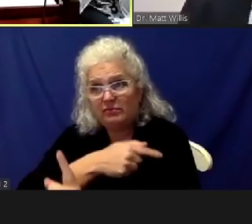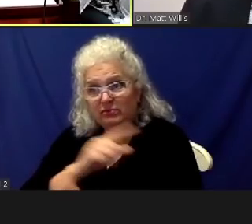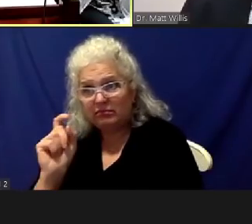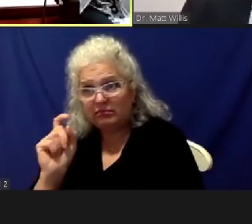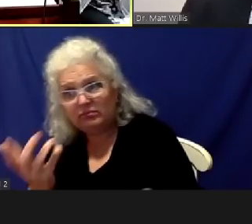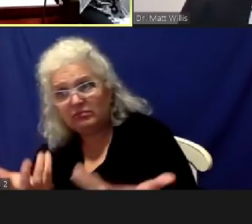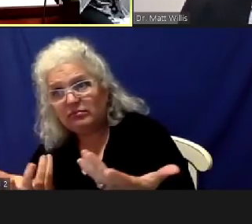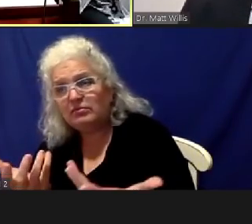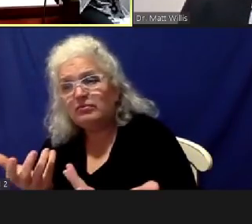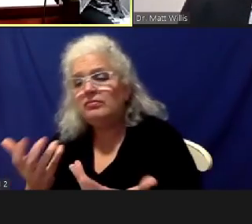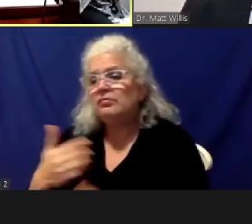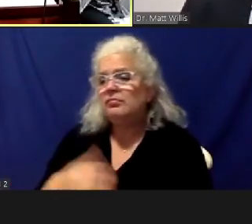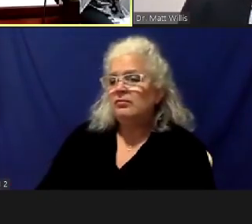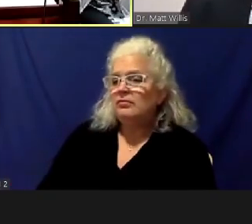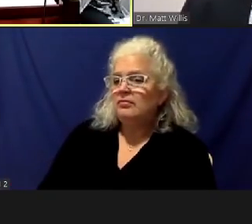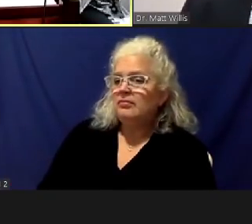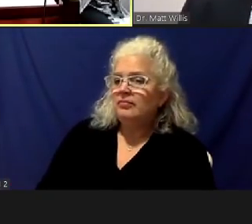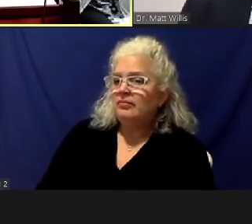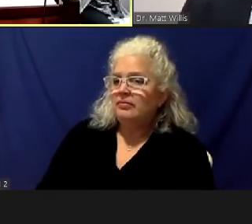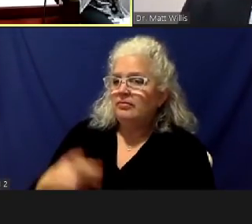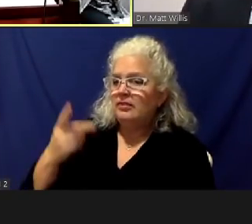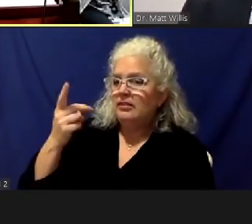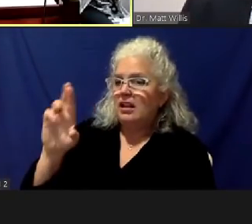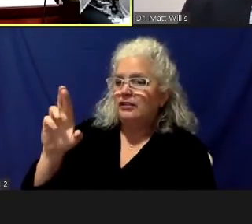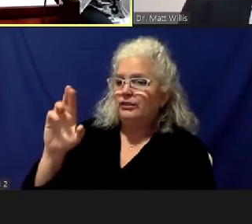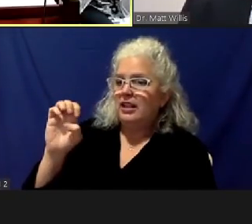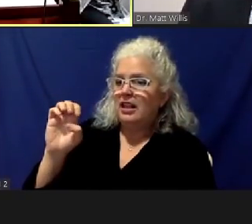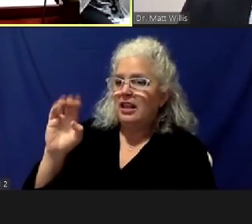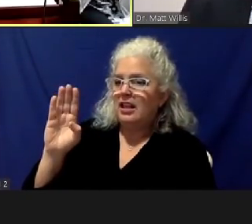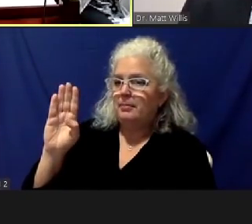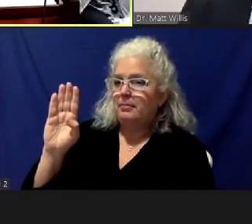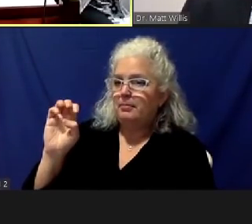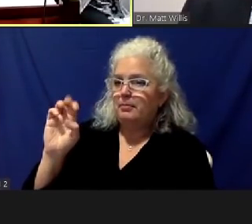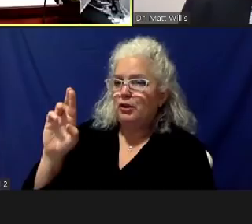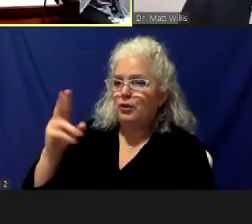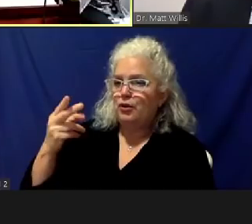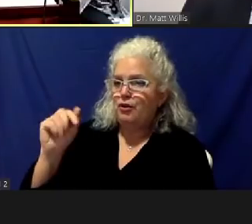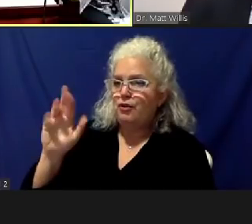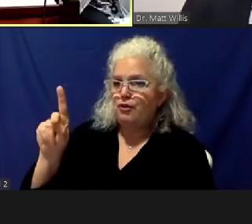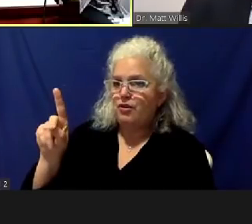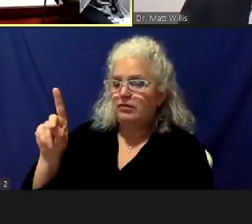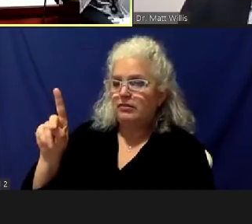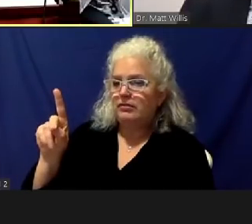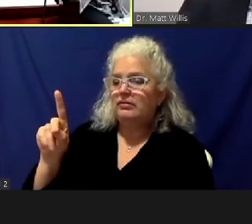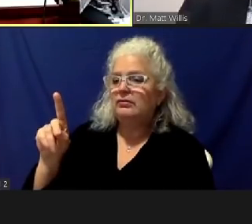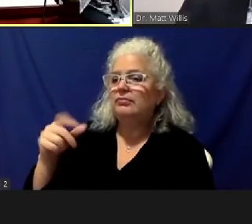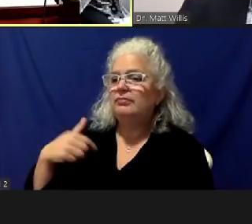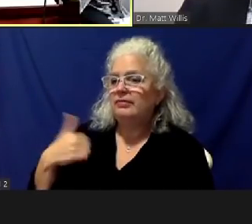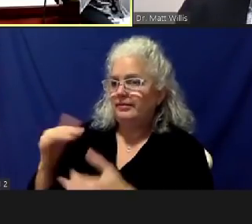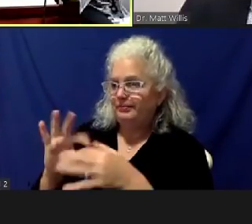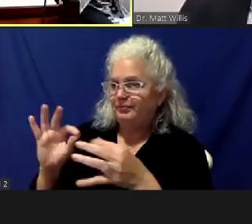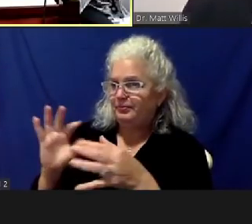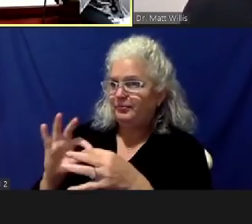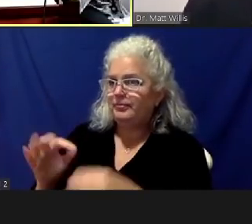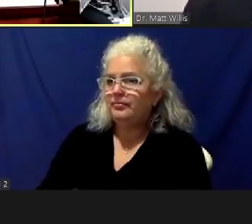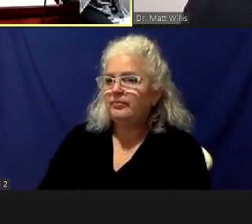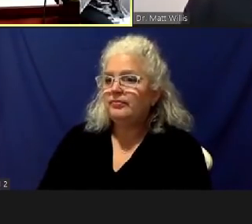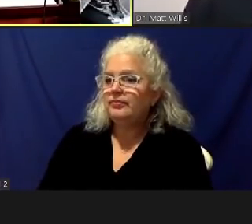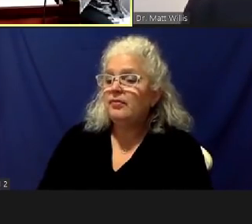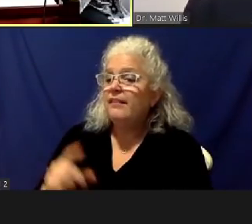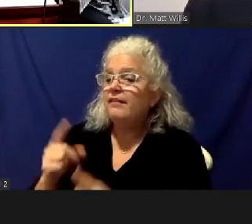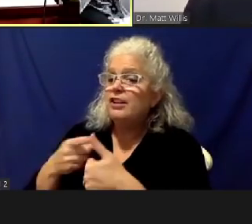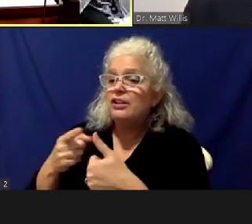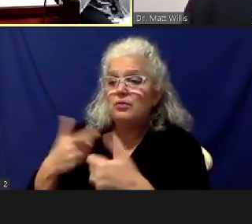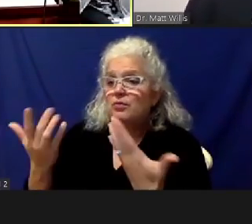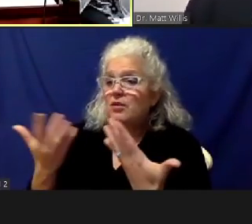like. Mild arm pain with the first shot and a little bit of flu-like symptoms with the second shot, and that to us made us all feel better